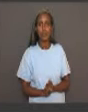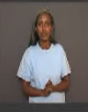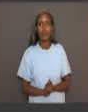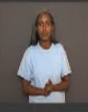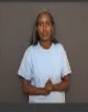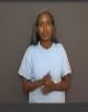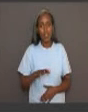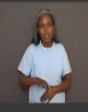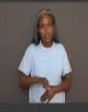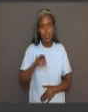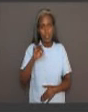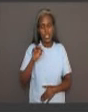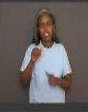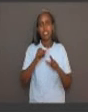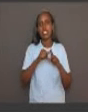0.